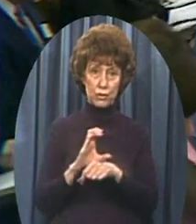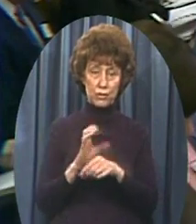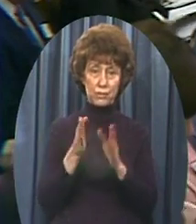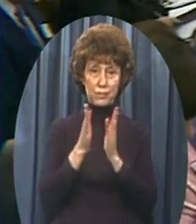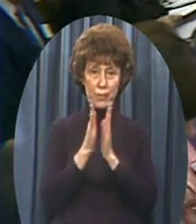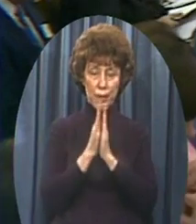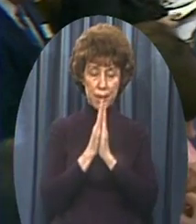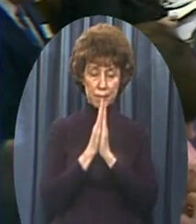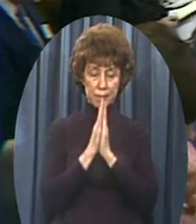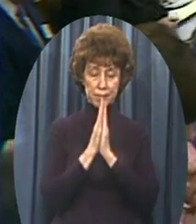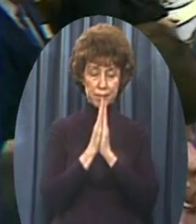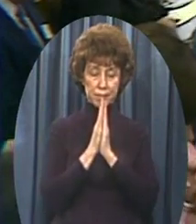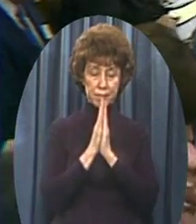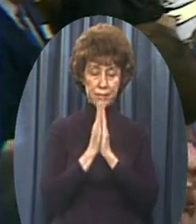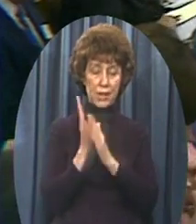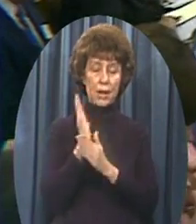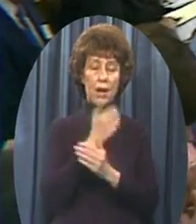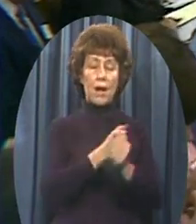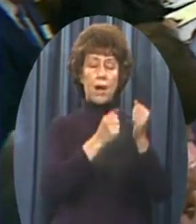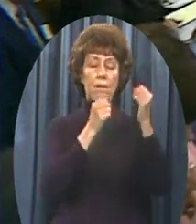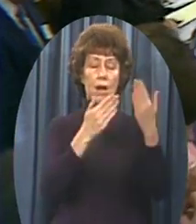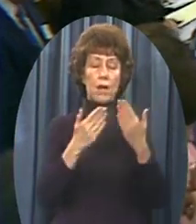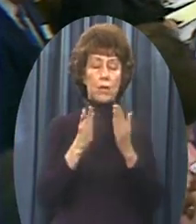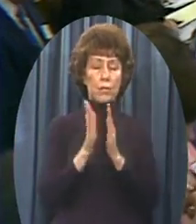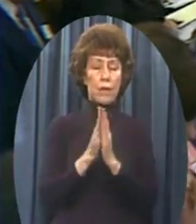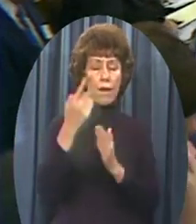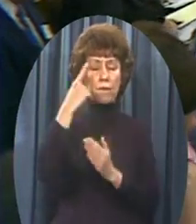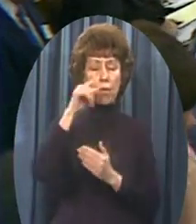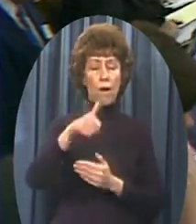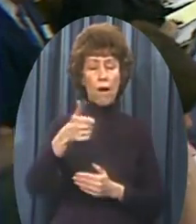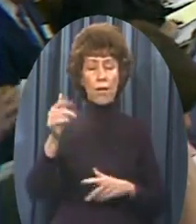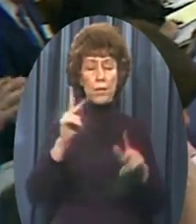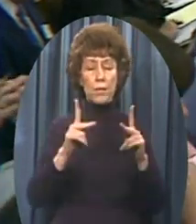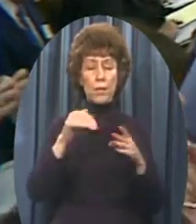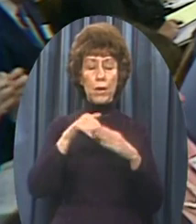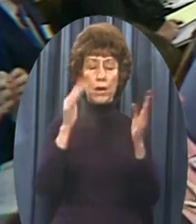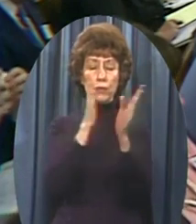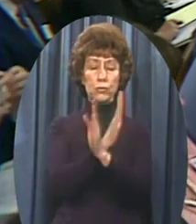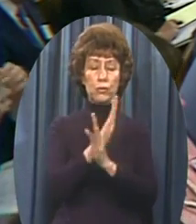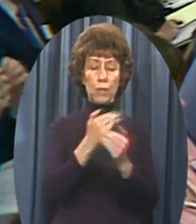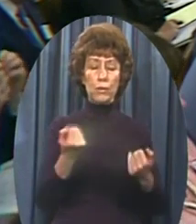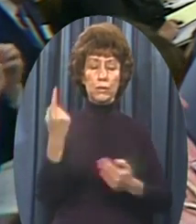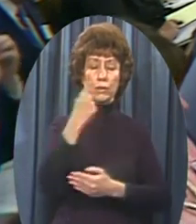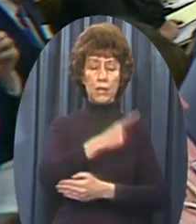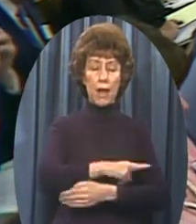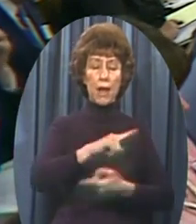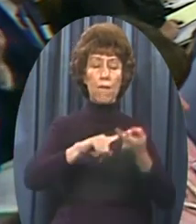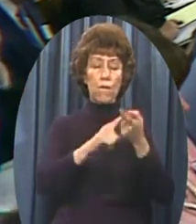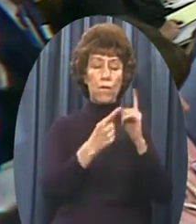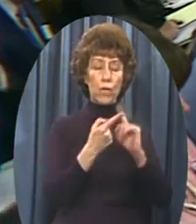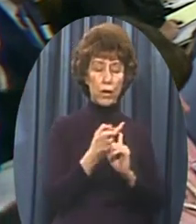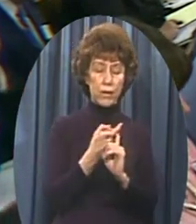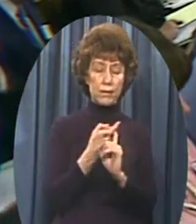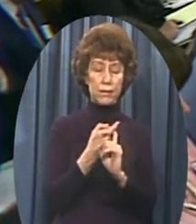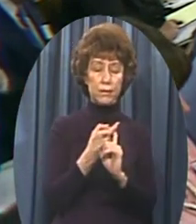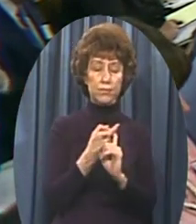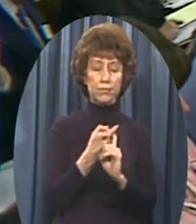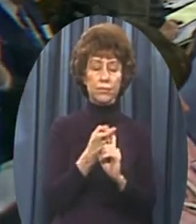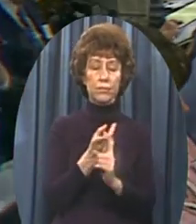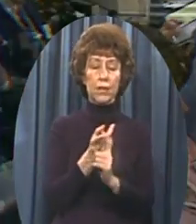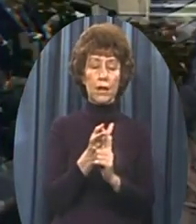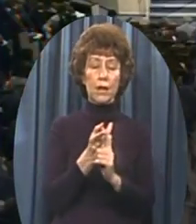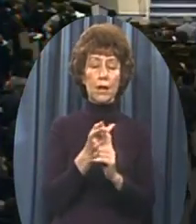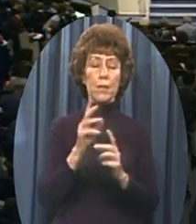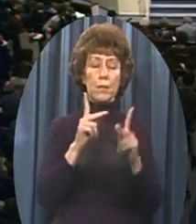Our Father, we pray for others who are in trouble today, friends, loved